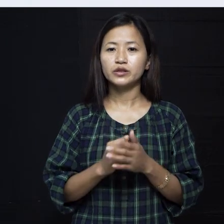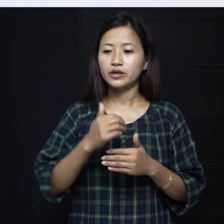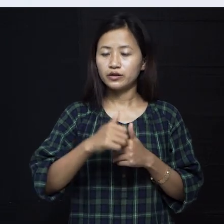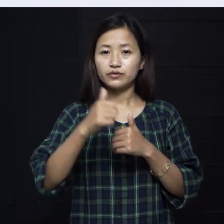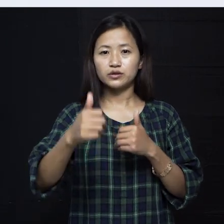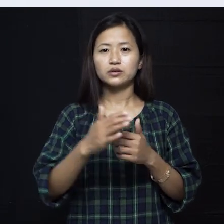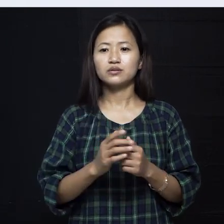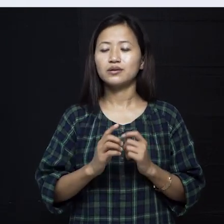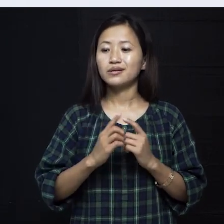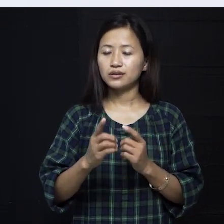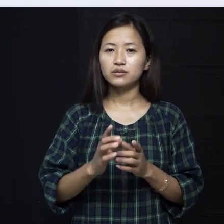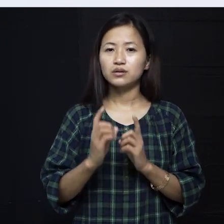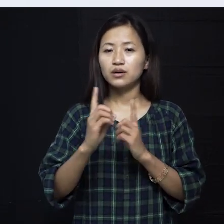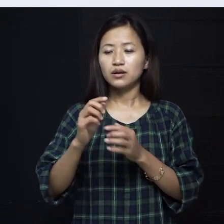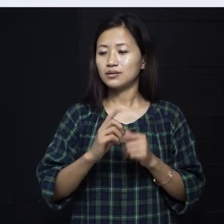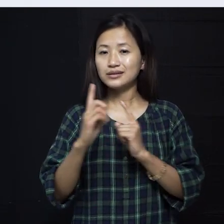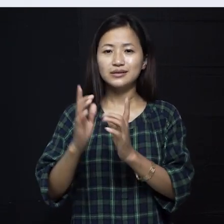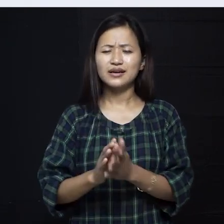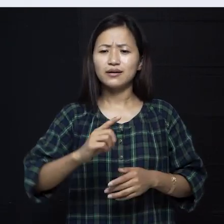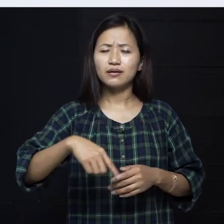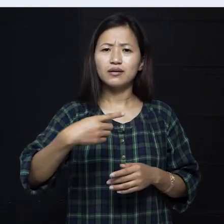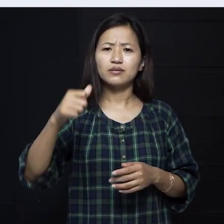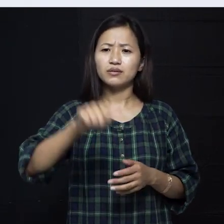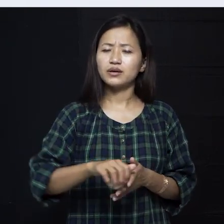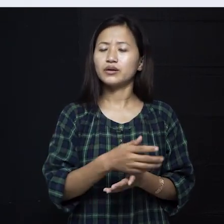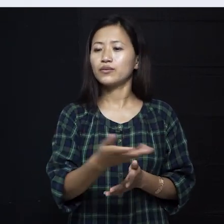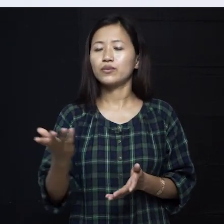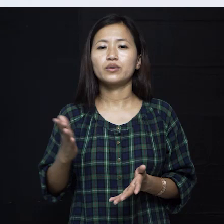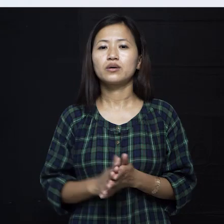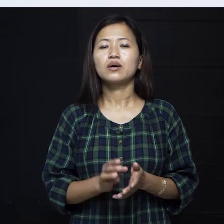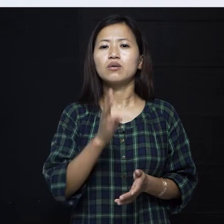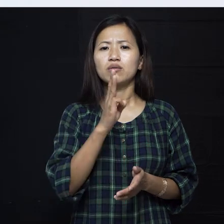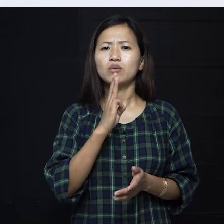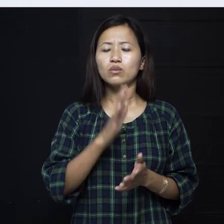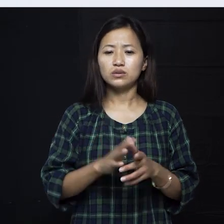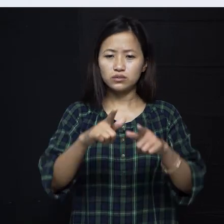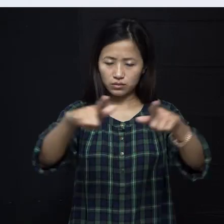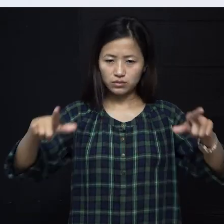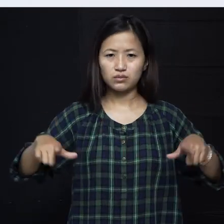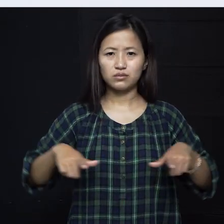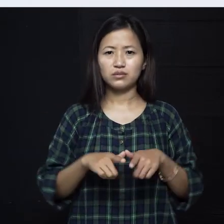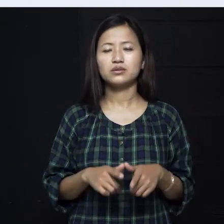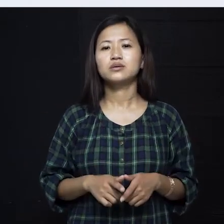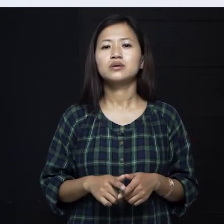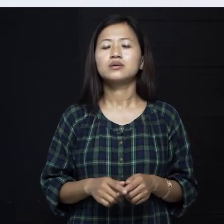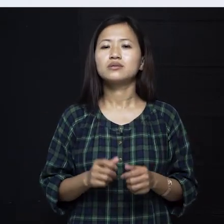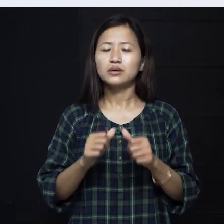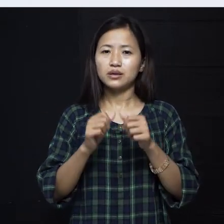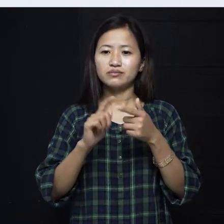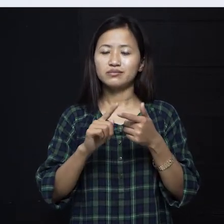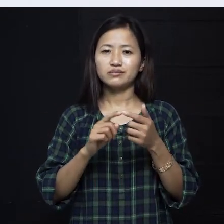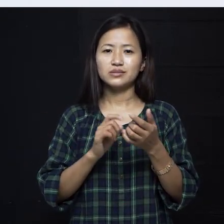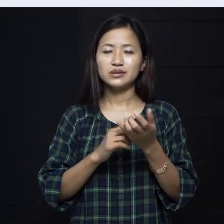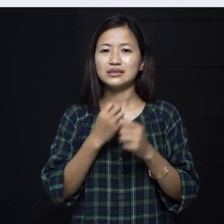can be laid anywhere, okay, whether it is on the land or in the water, it can be done. So it is very accessible,